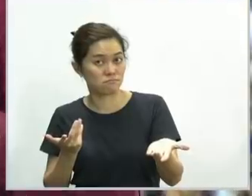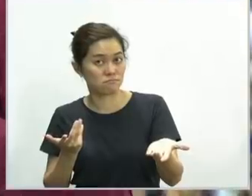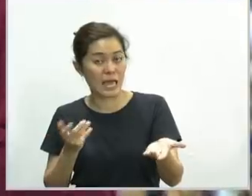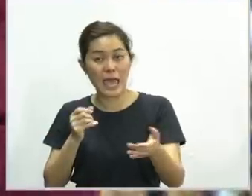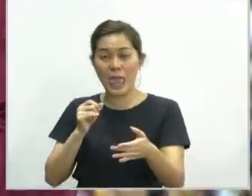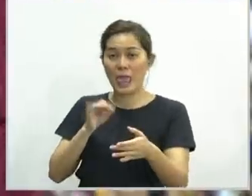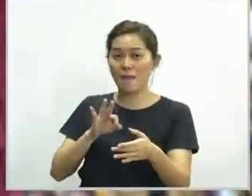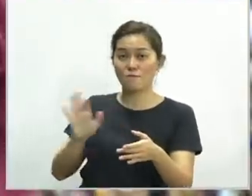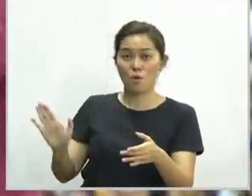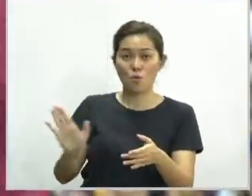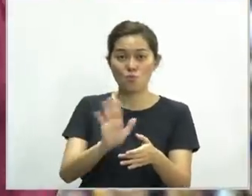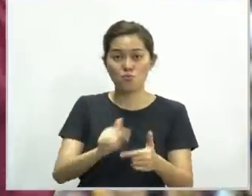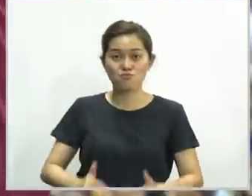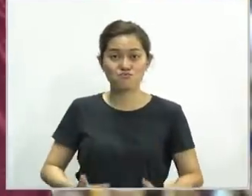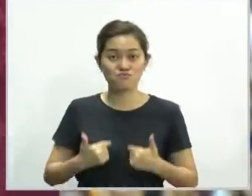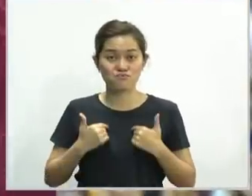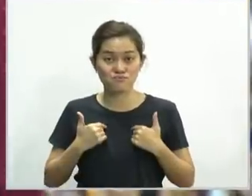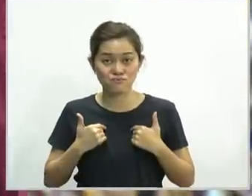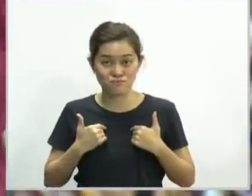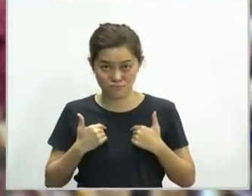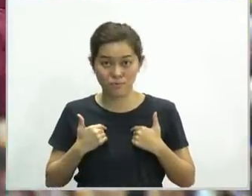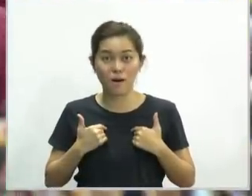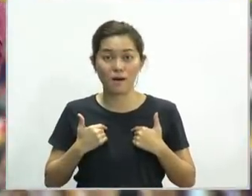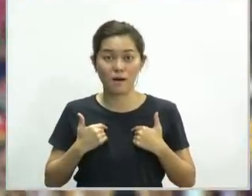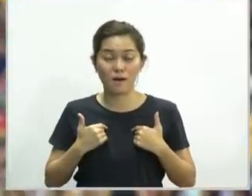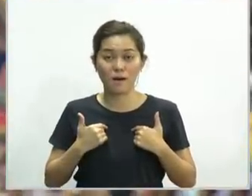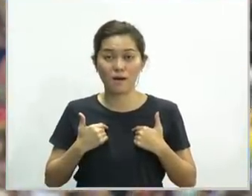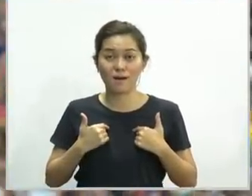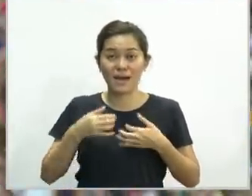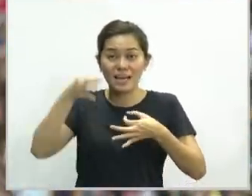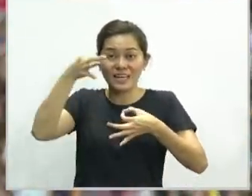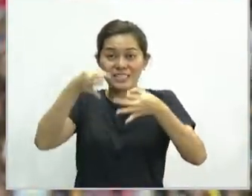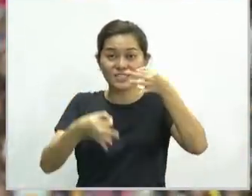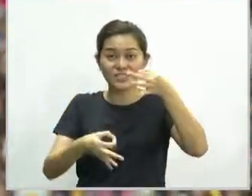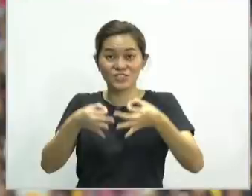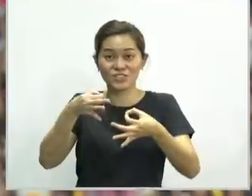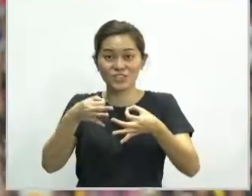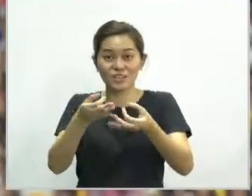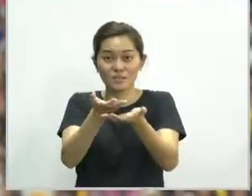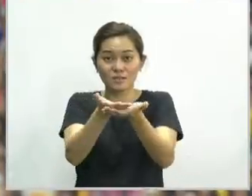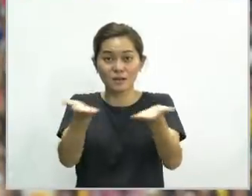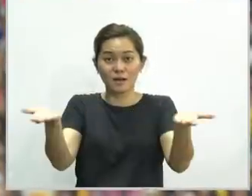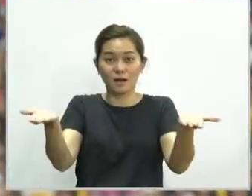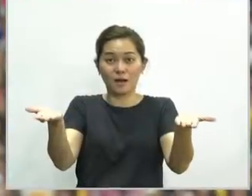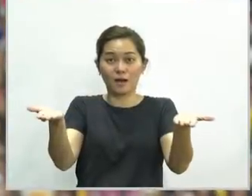if your life were judged on that basis?